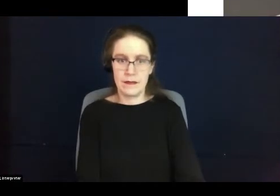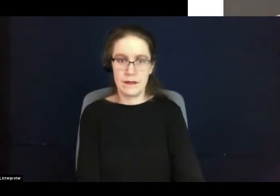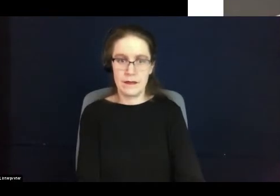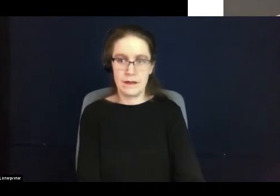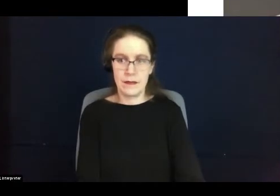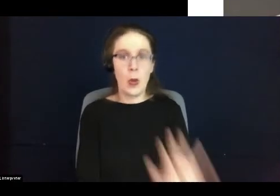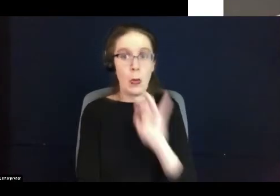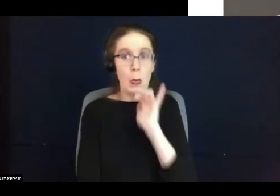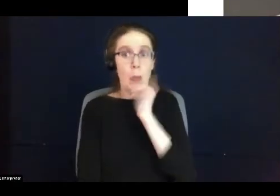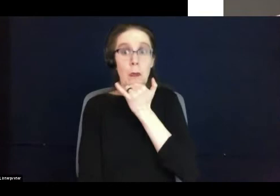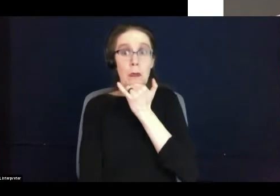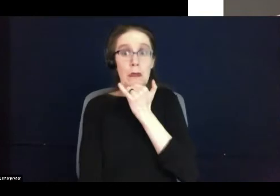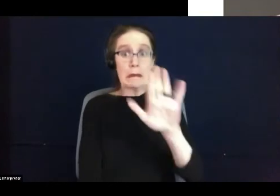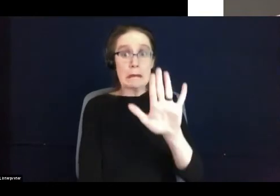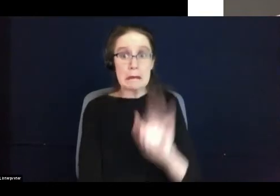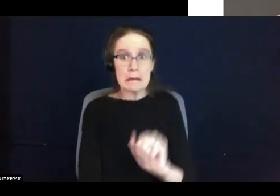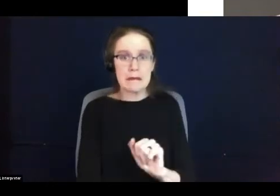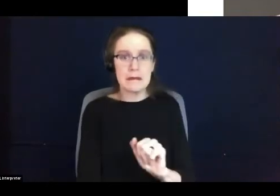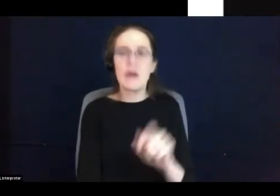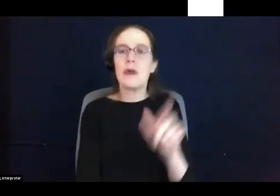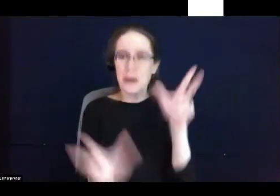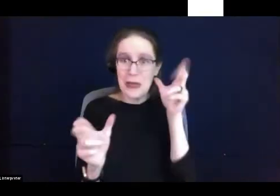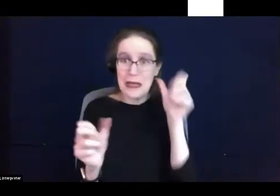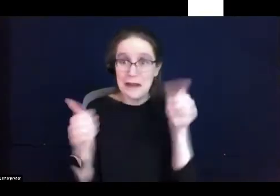Whoops, okay. You all can hear it, good.